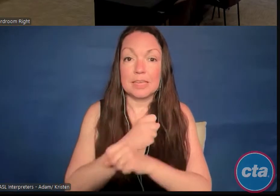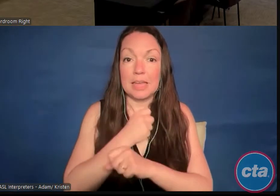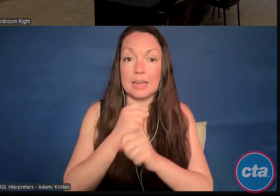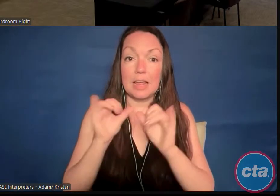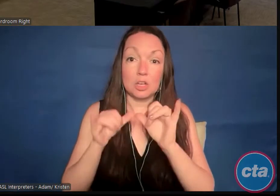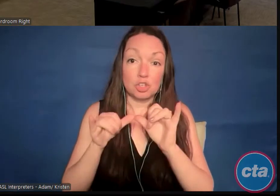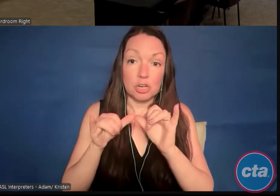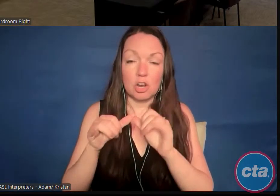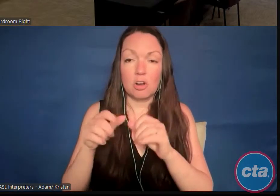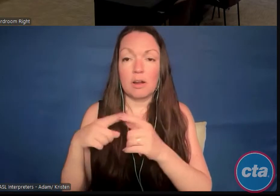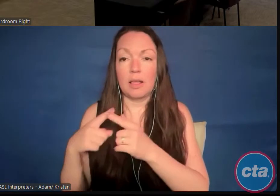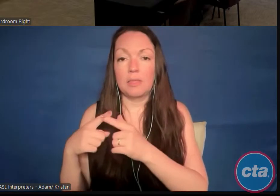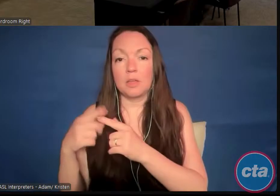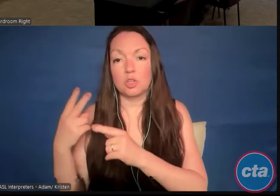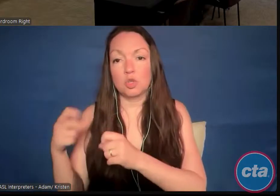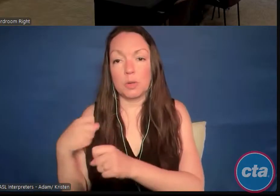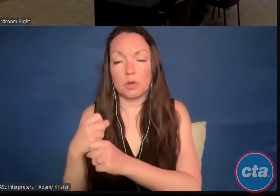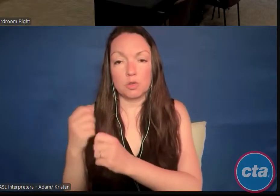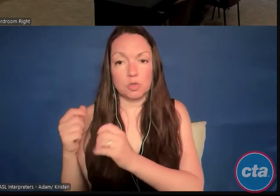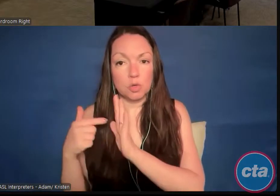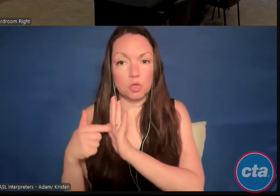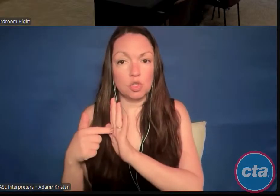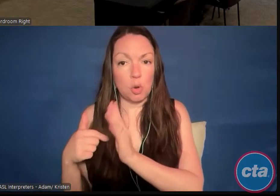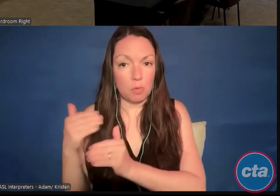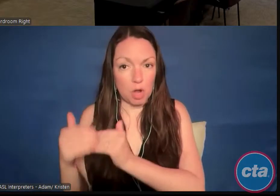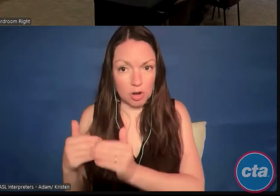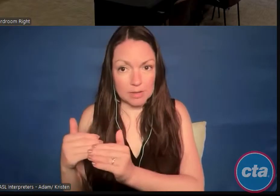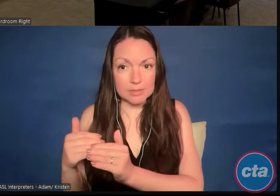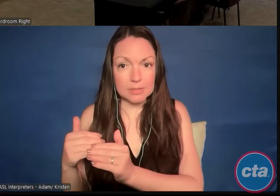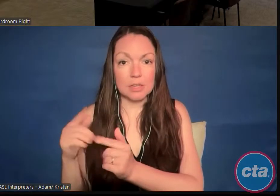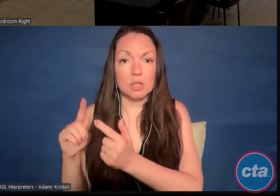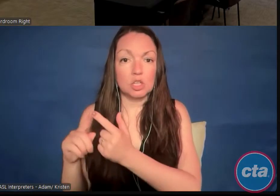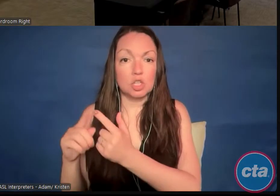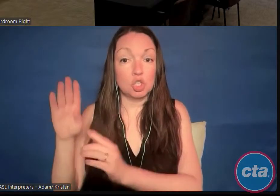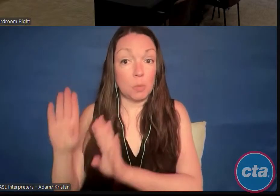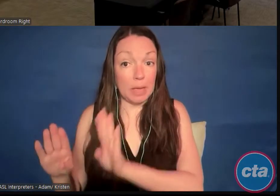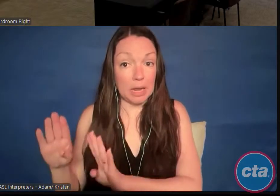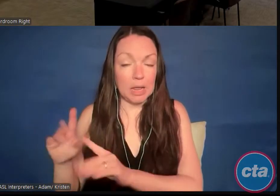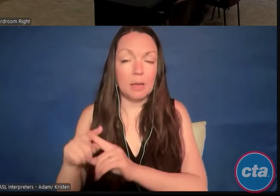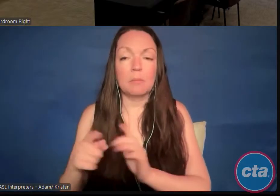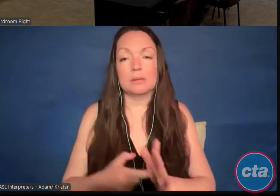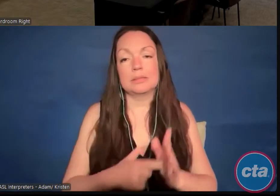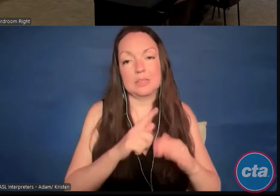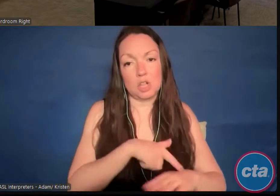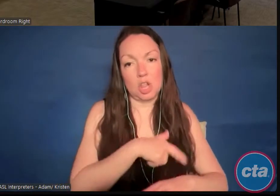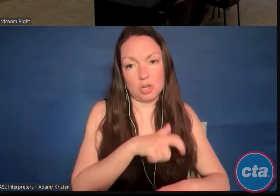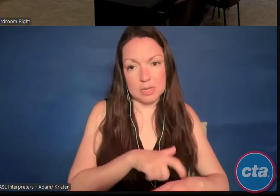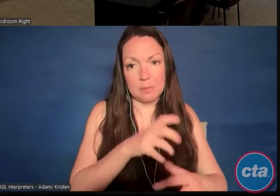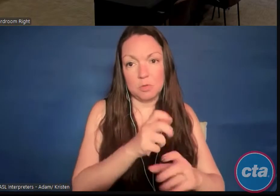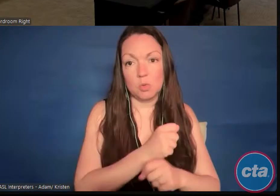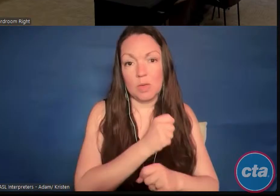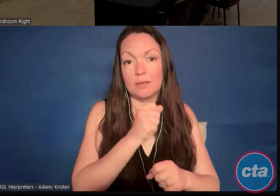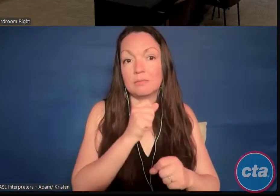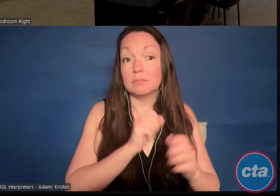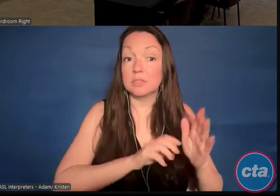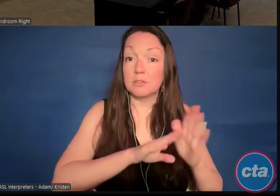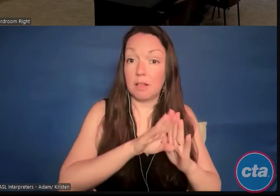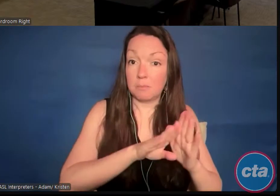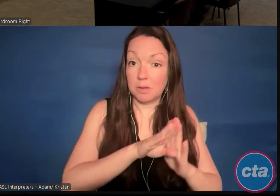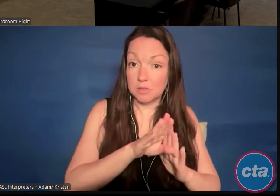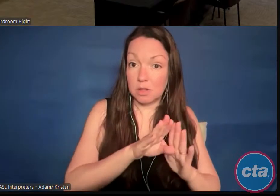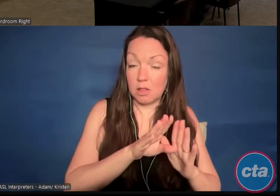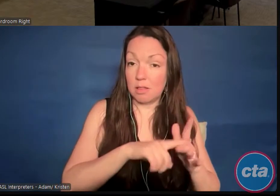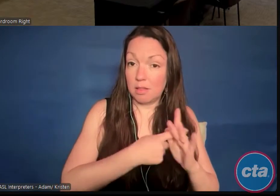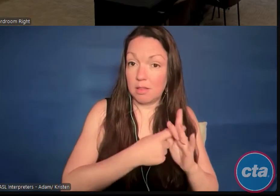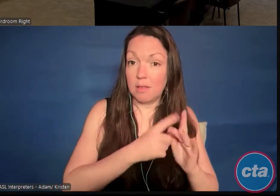progress to move to bid. But it takes a long time to get your environmental in place to even get into plan development. And so we got to decide kind of what that